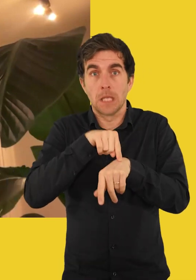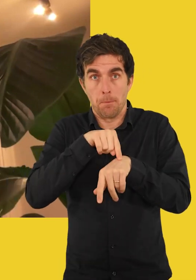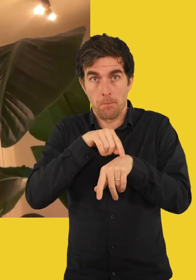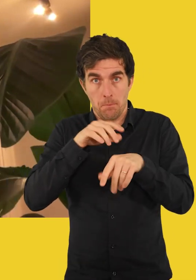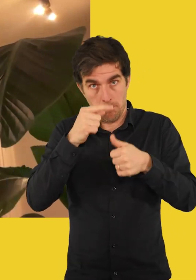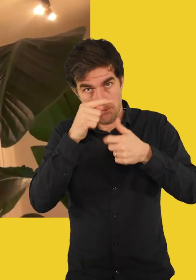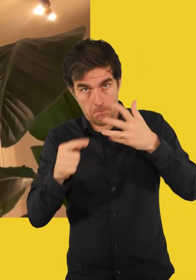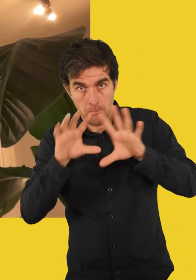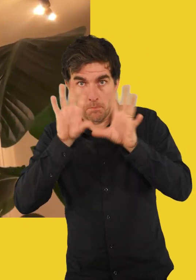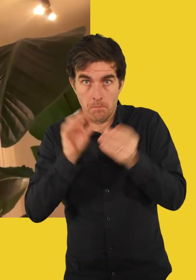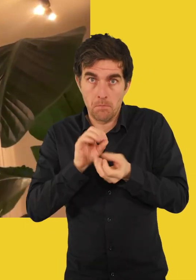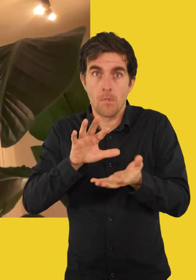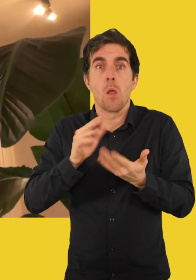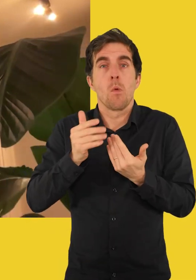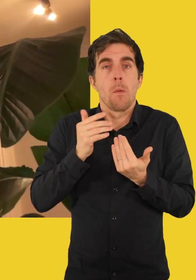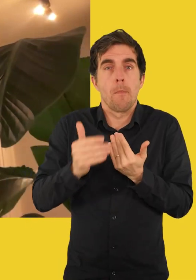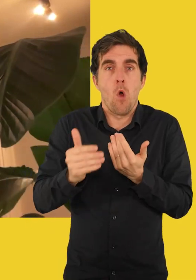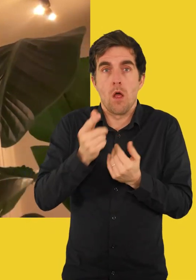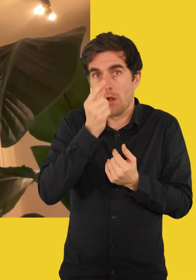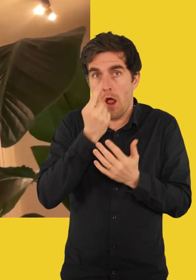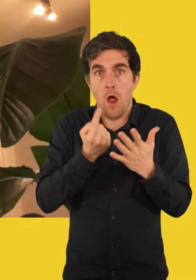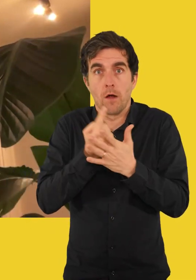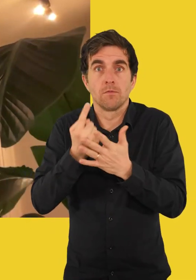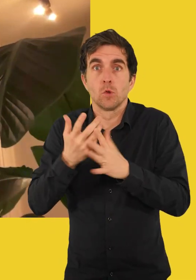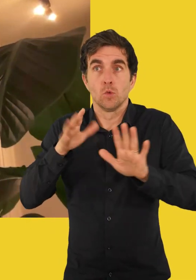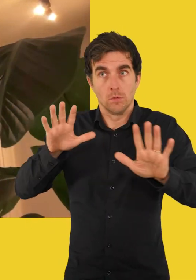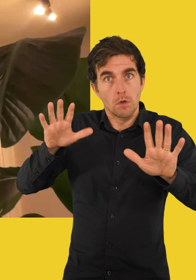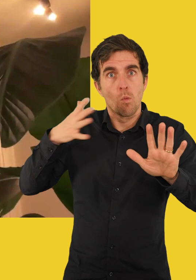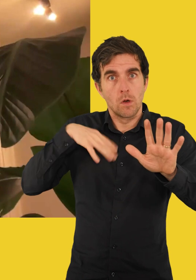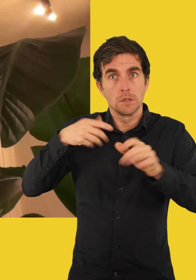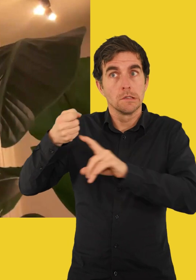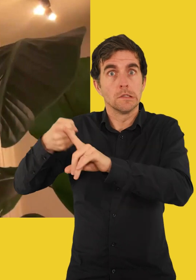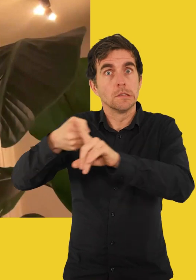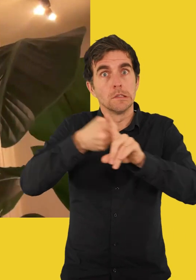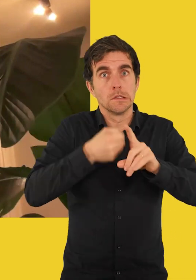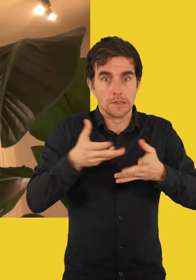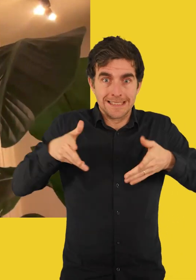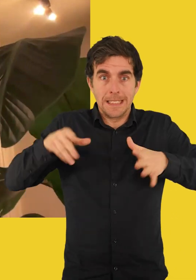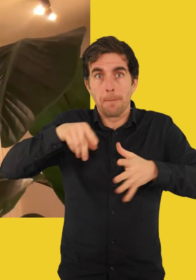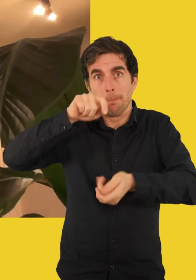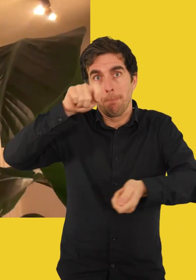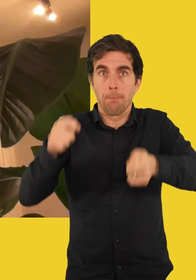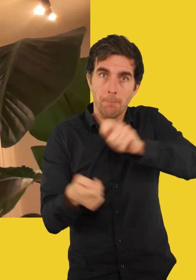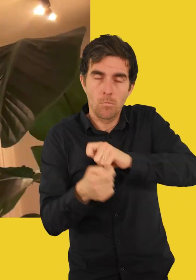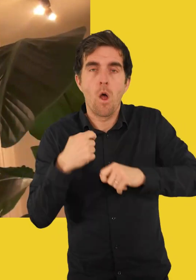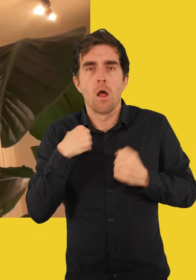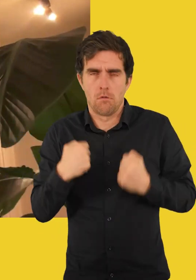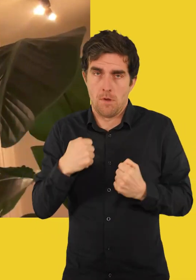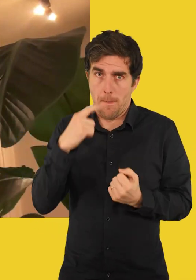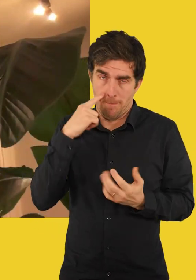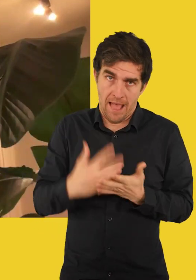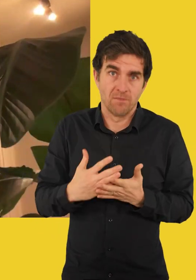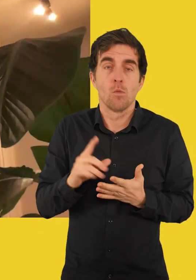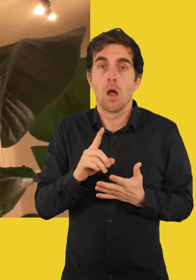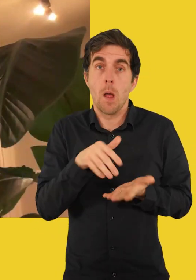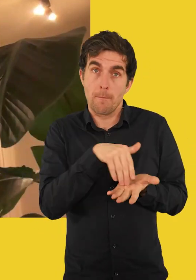things at the same time, you increase the chances of actually being able to make bigger systemic change. What we firmly believe in